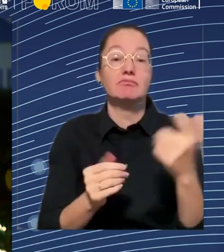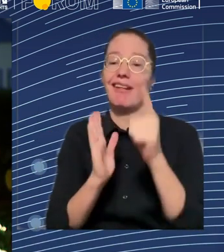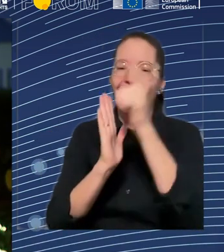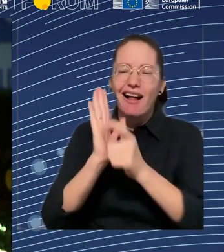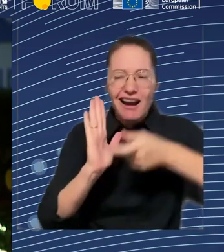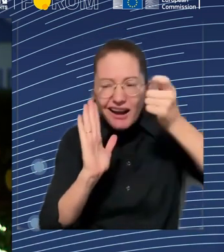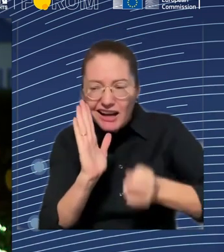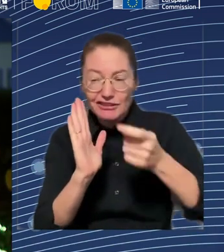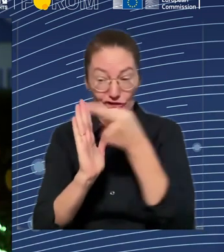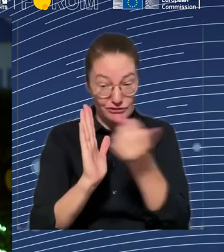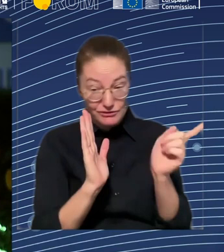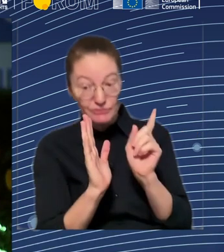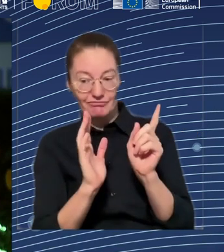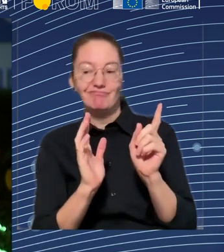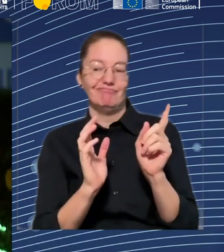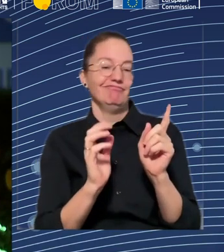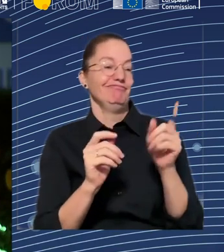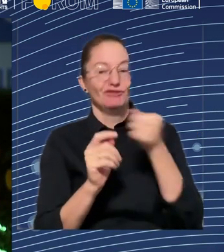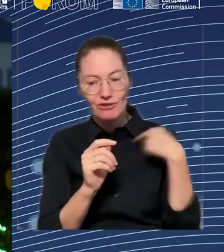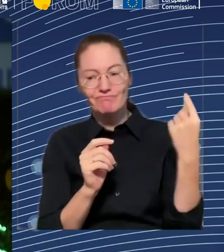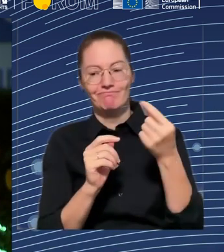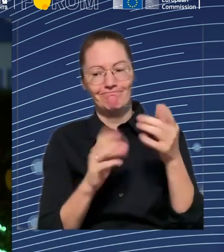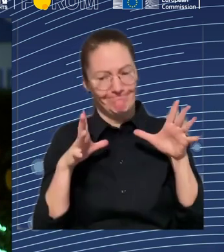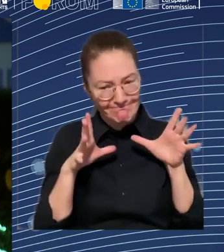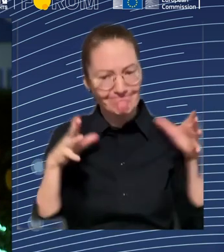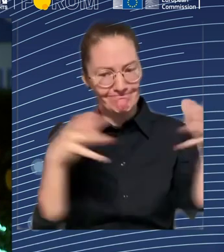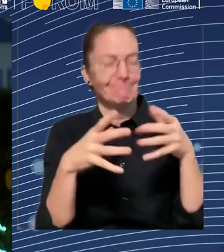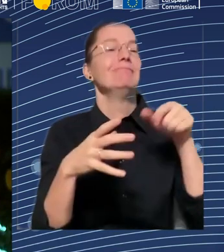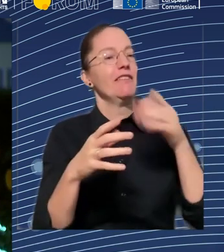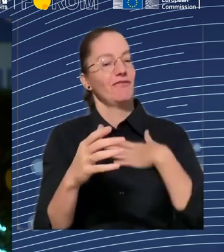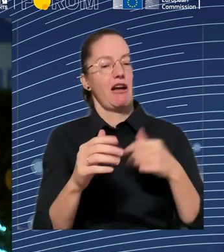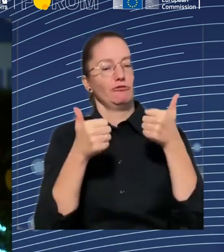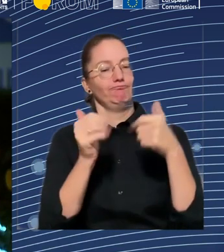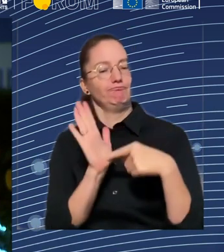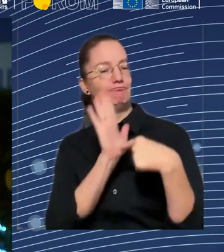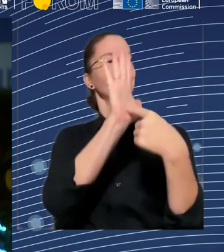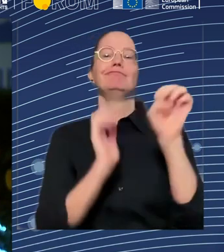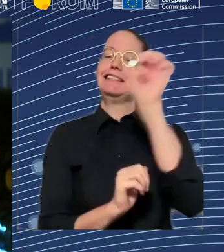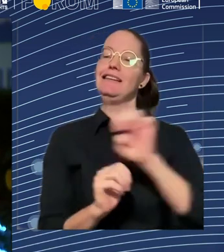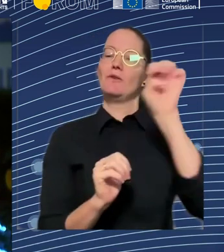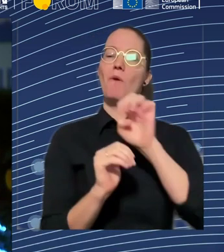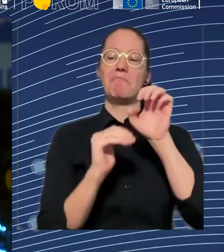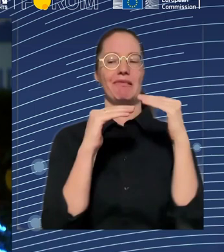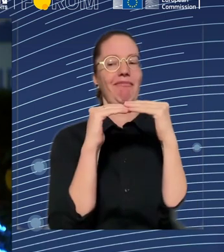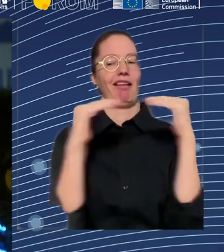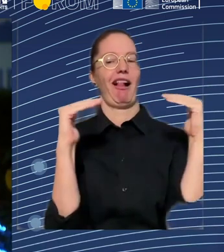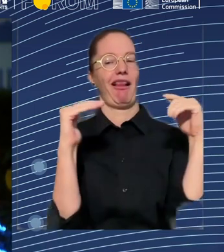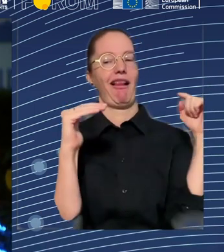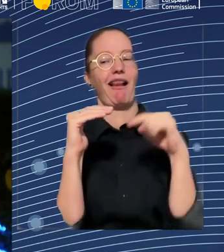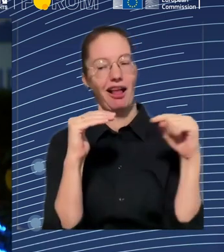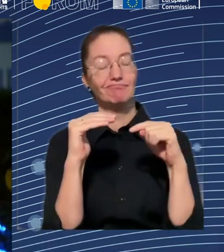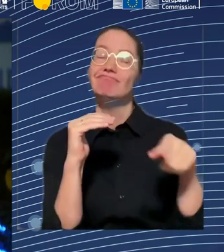am confident. Given that in Europe, the rule of law is so important, so deeply rooted in our